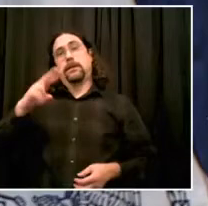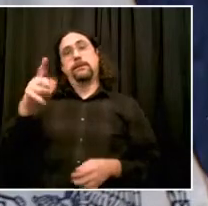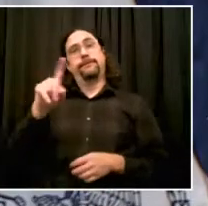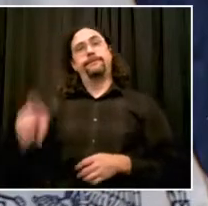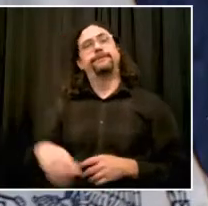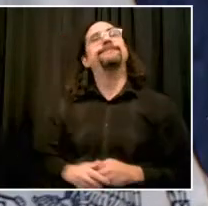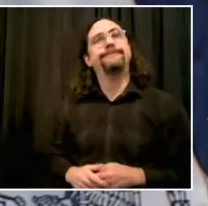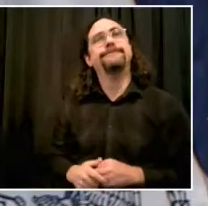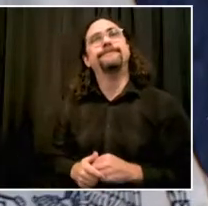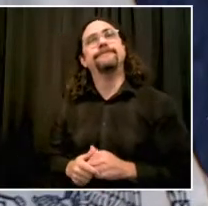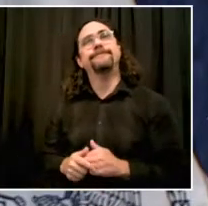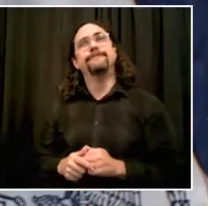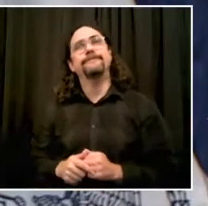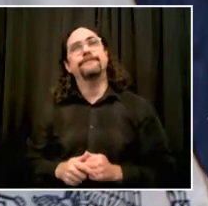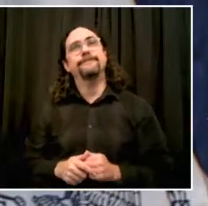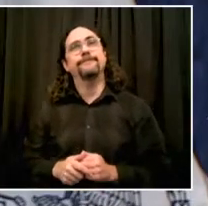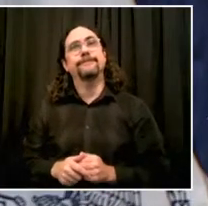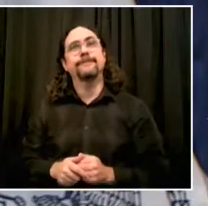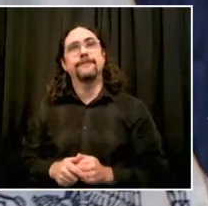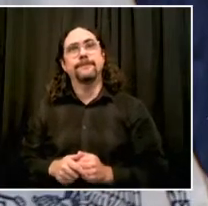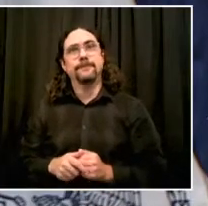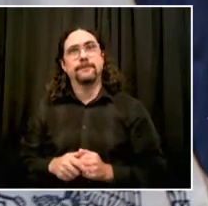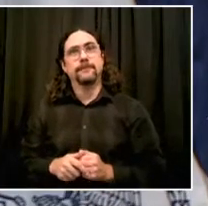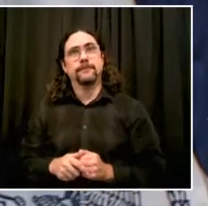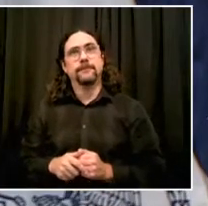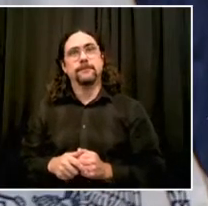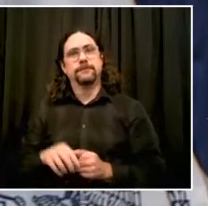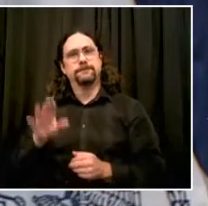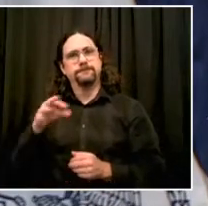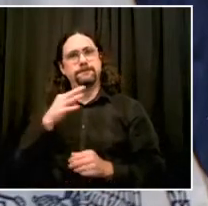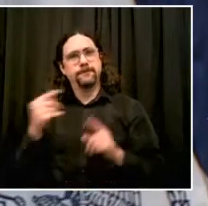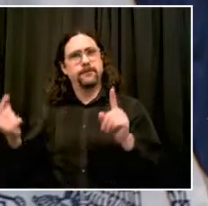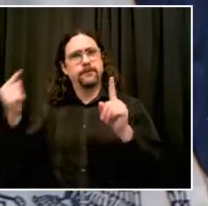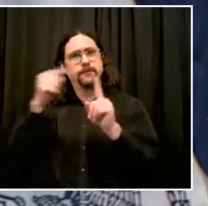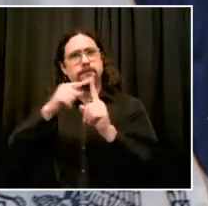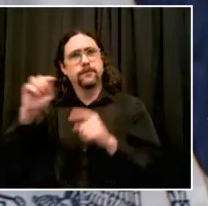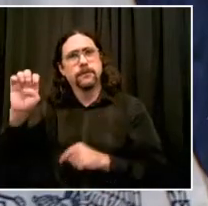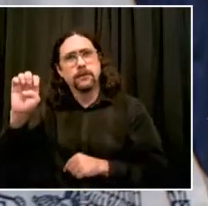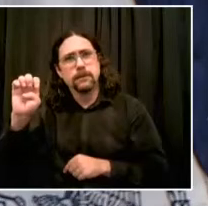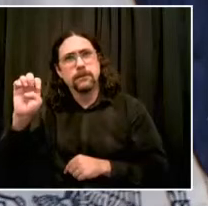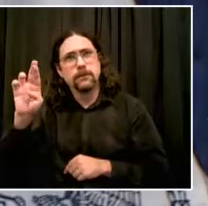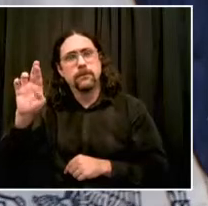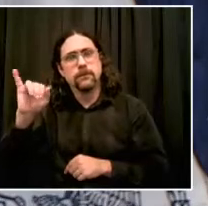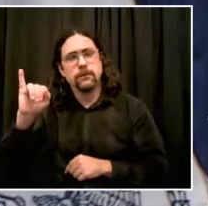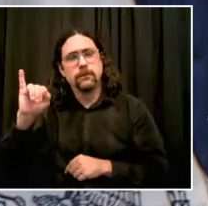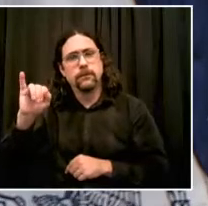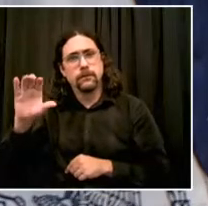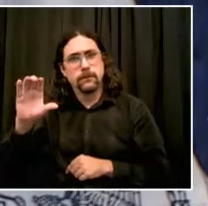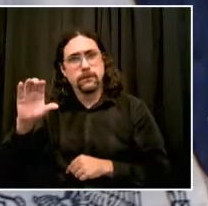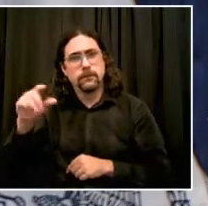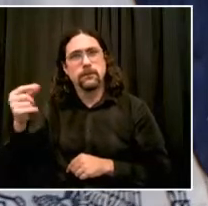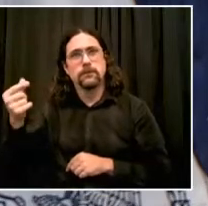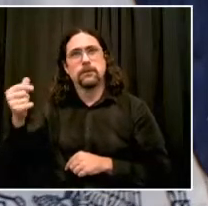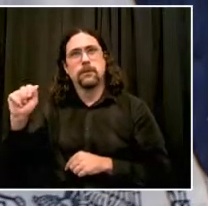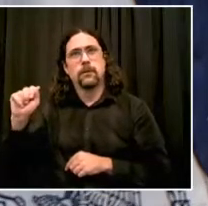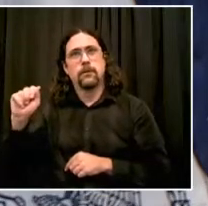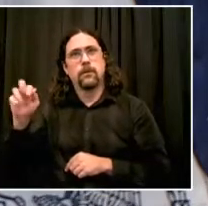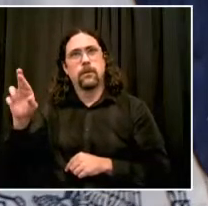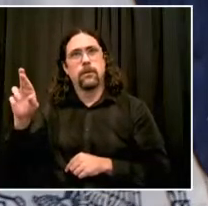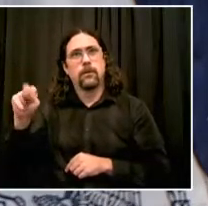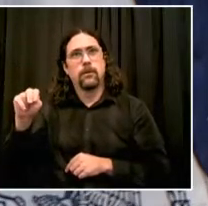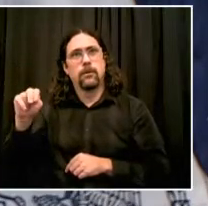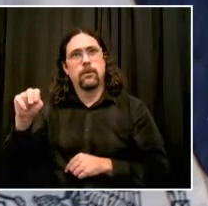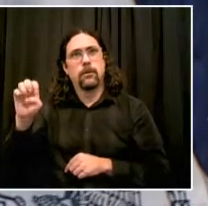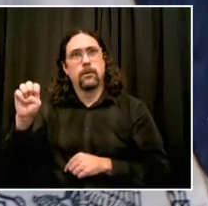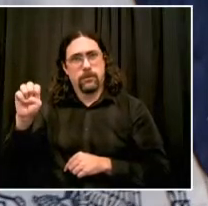you in the city. And the ultimate goal of that is an inquiry that would require you to testify about your handling of the